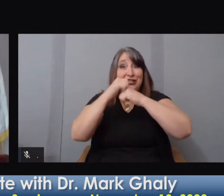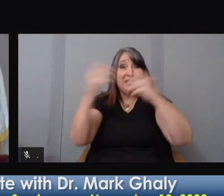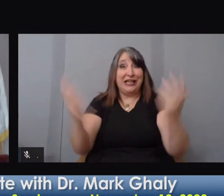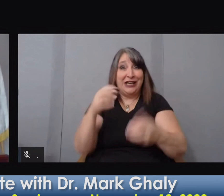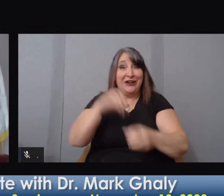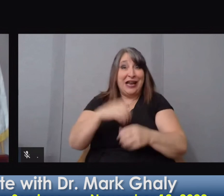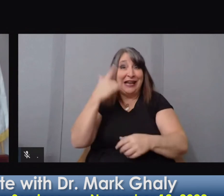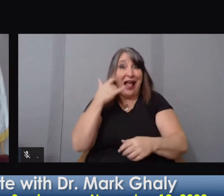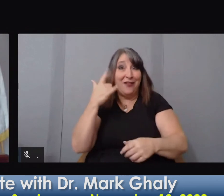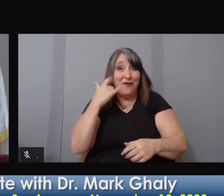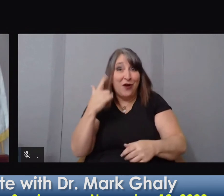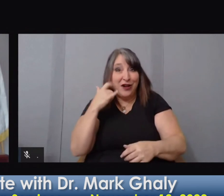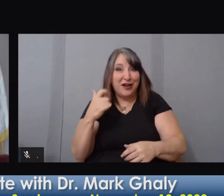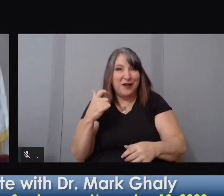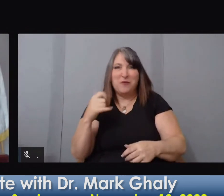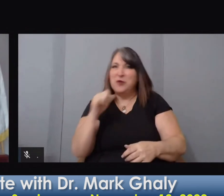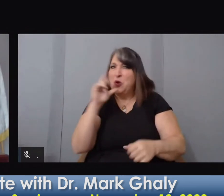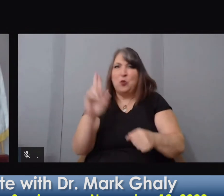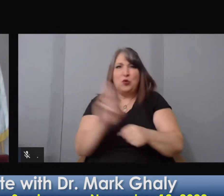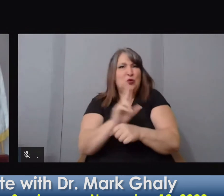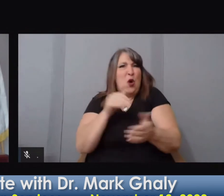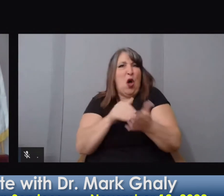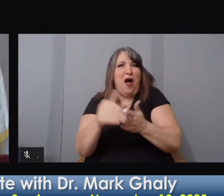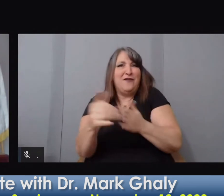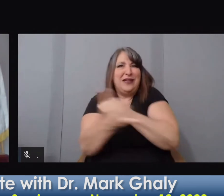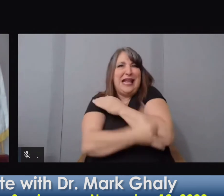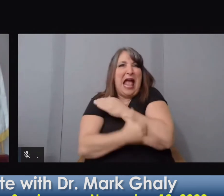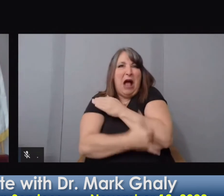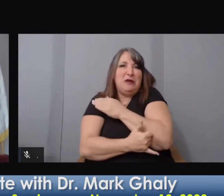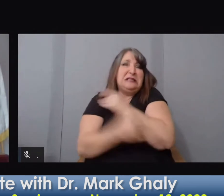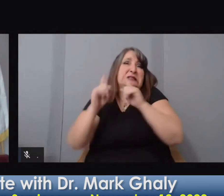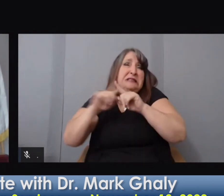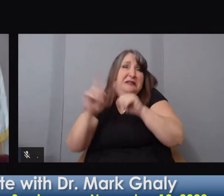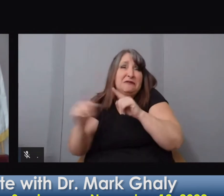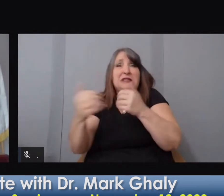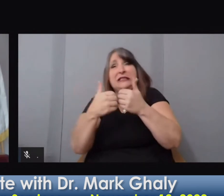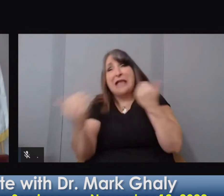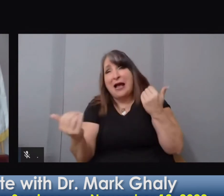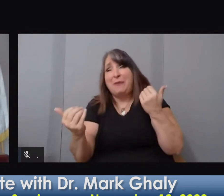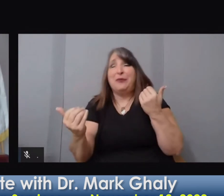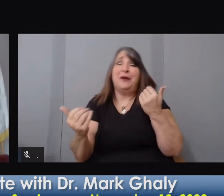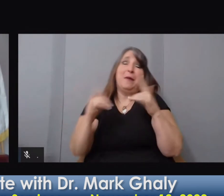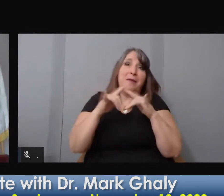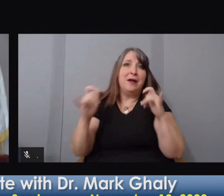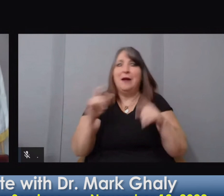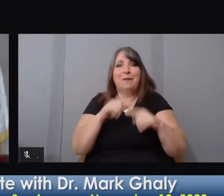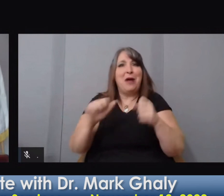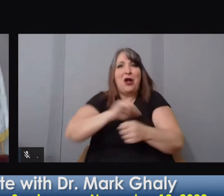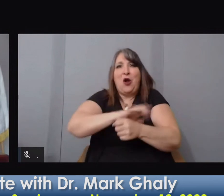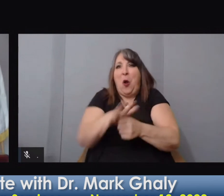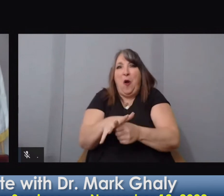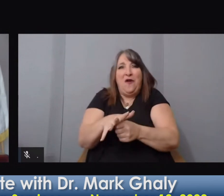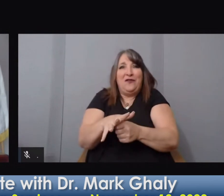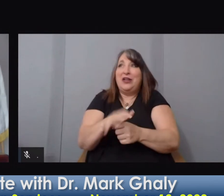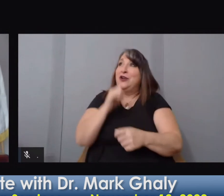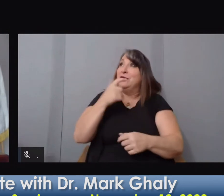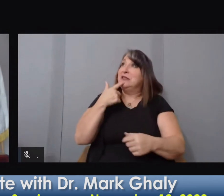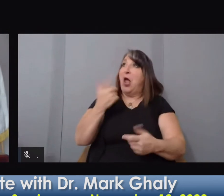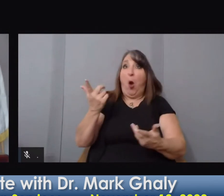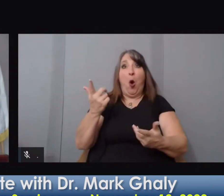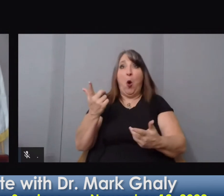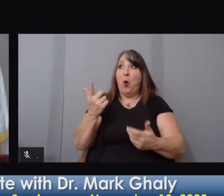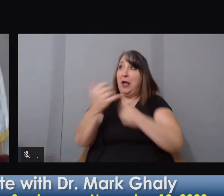often and frequently, but then the truth with COVID is it doesn't respect and maintain county